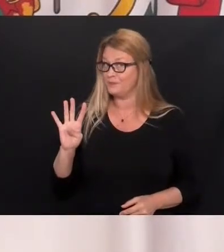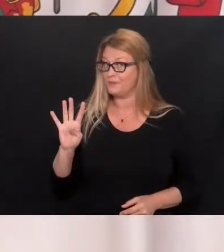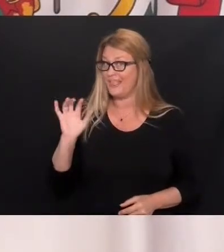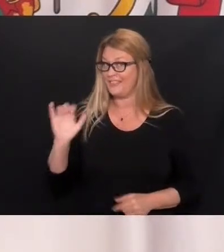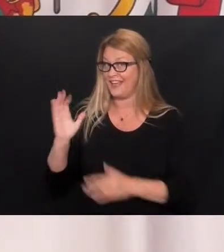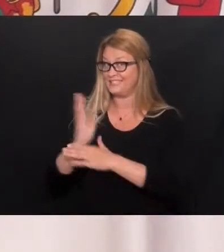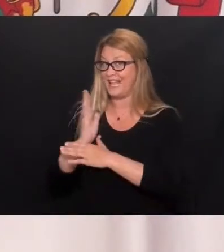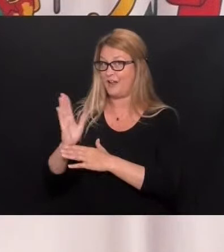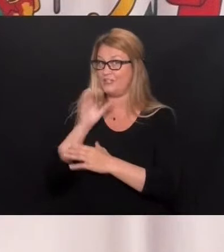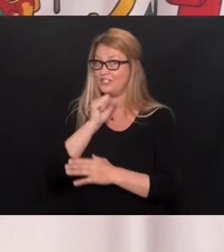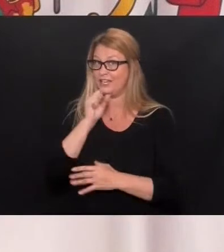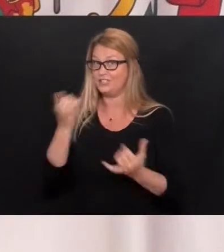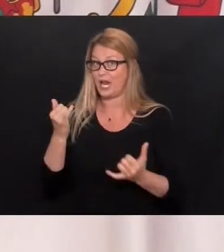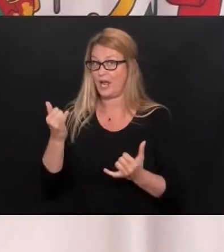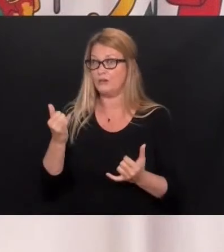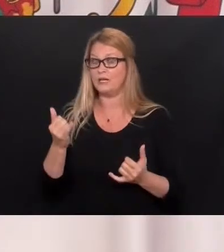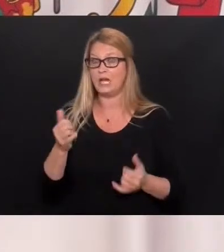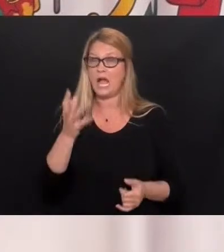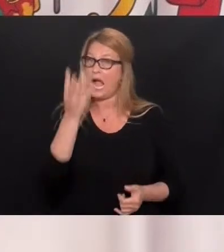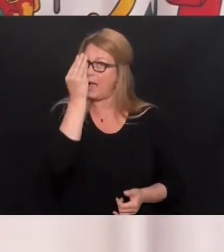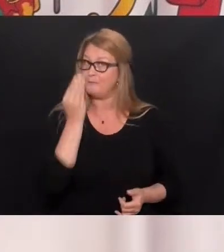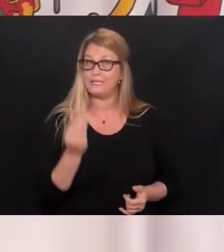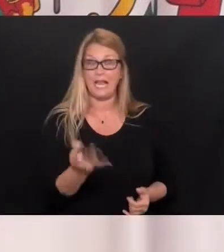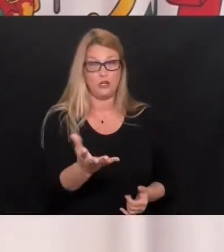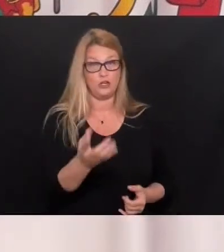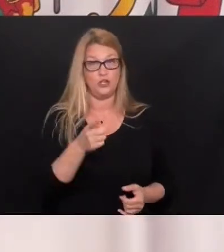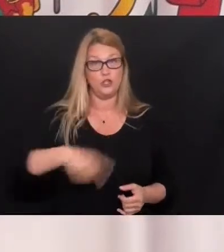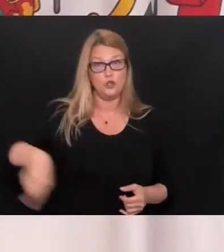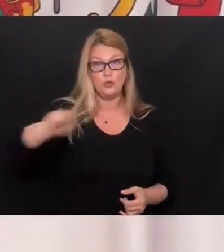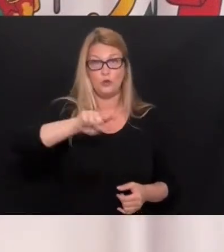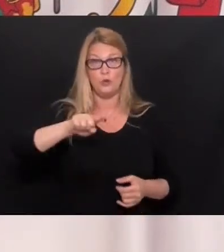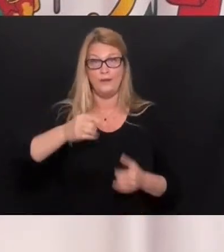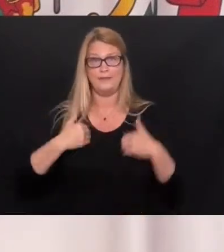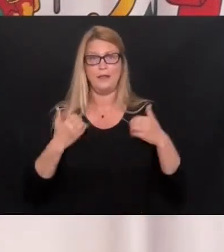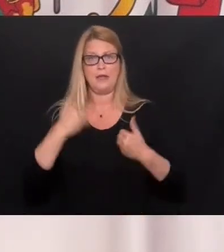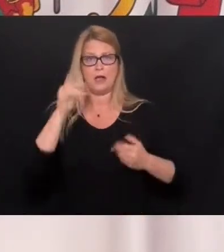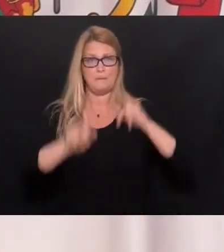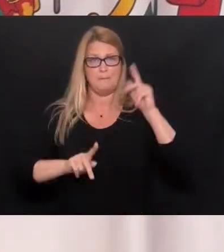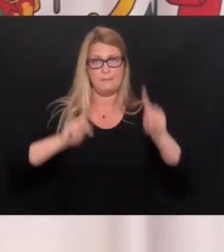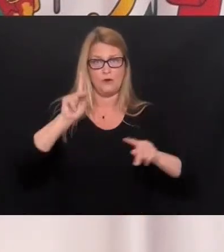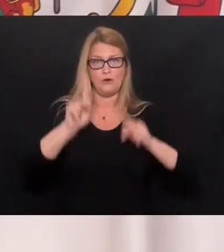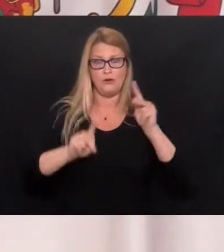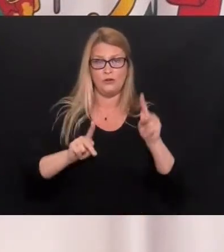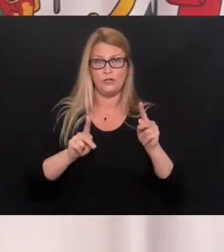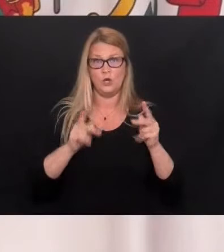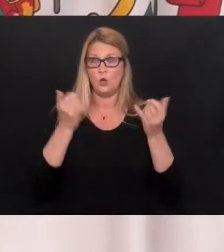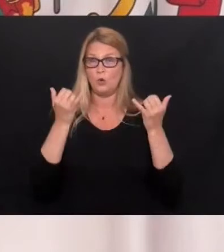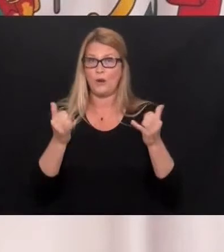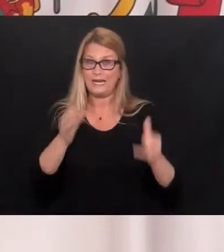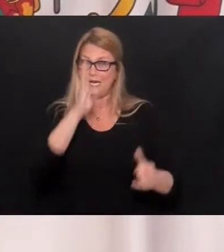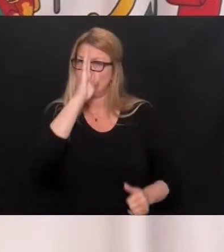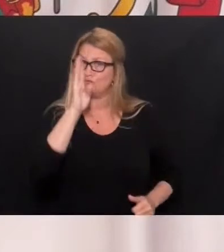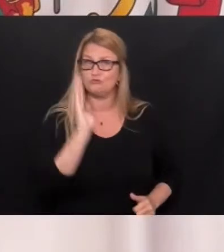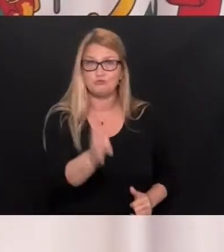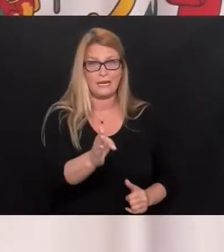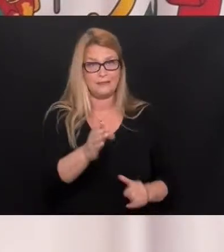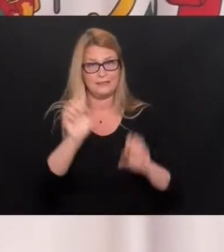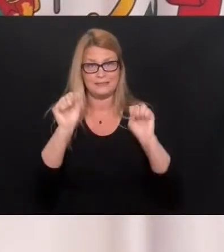I'm telling you, I'm telling our young people out there, I'm telling you as point blank as I can tell